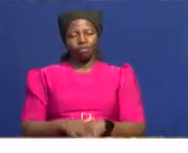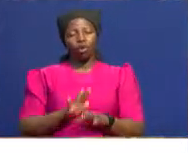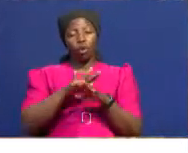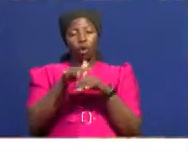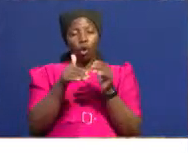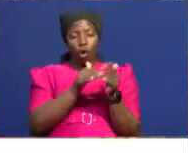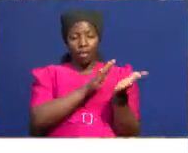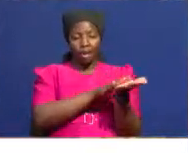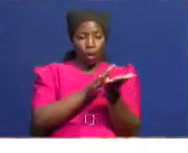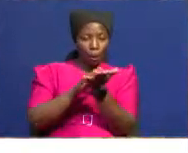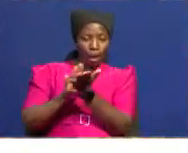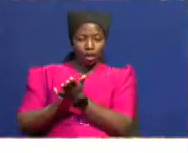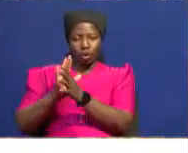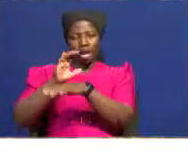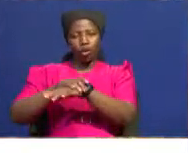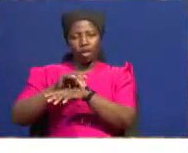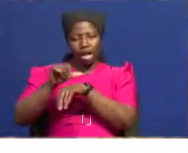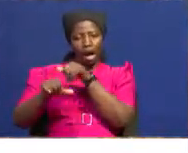CDF